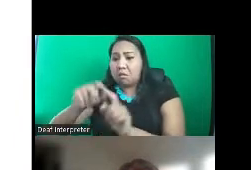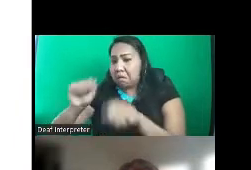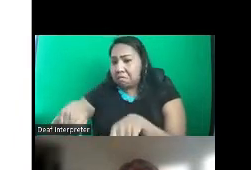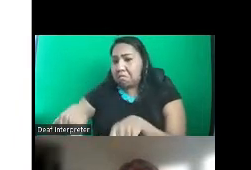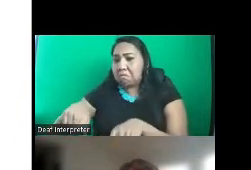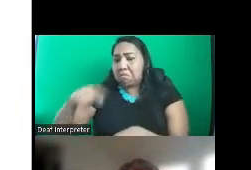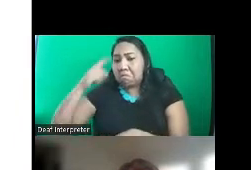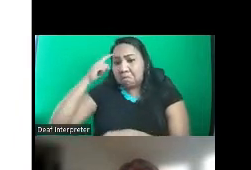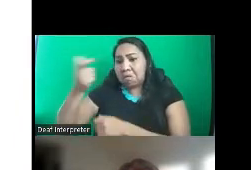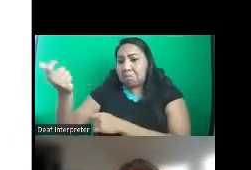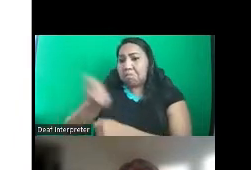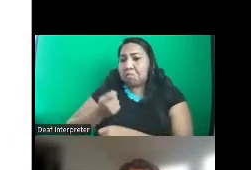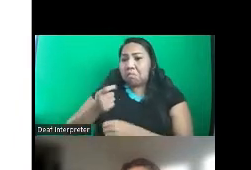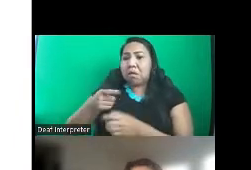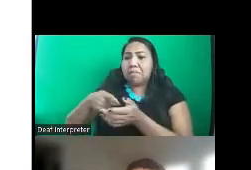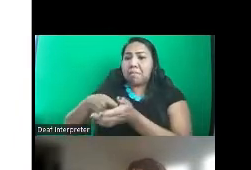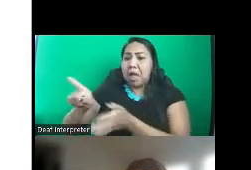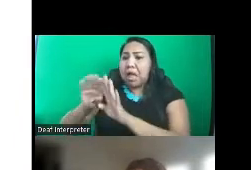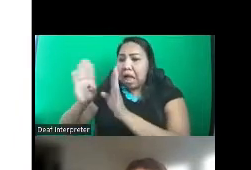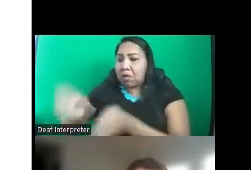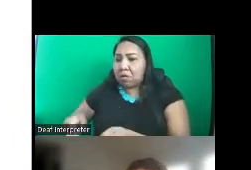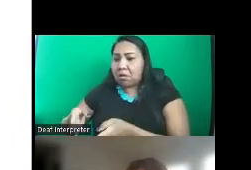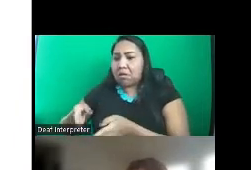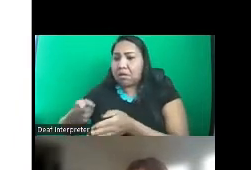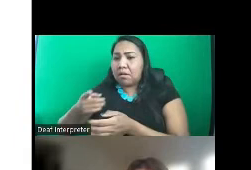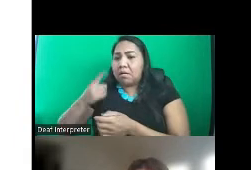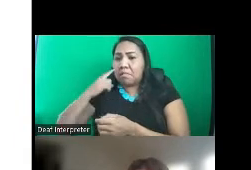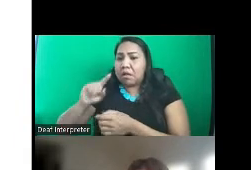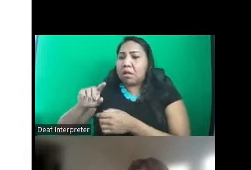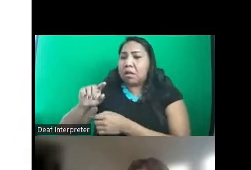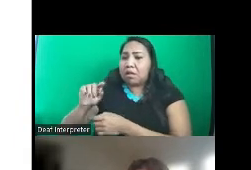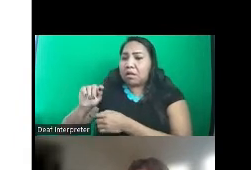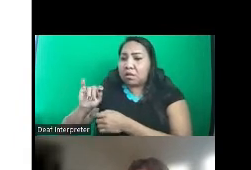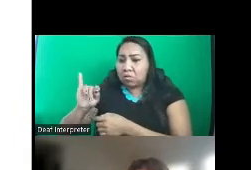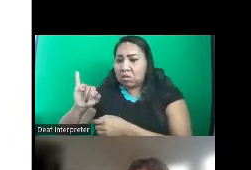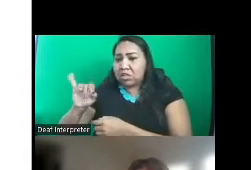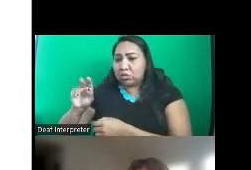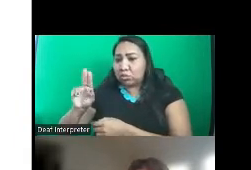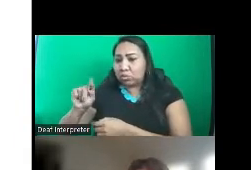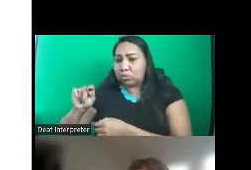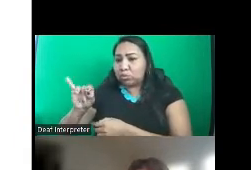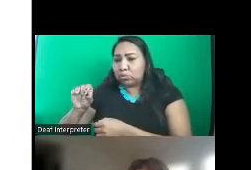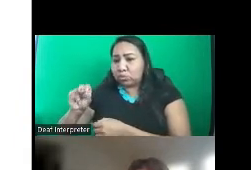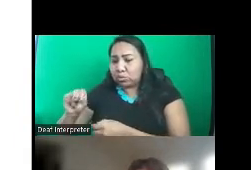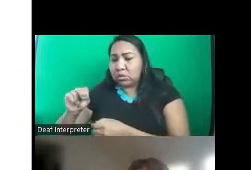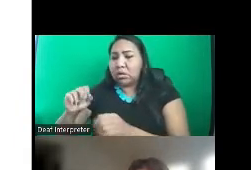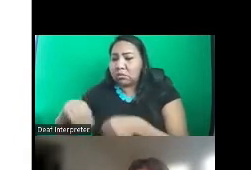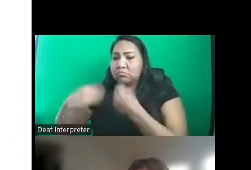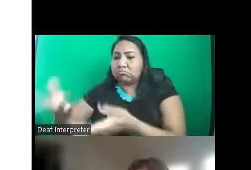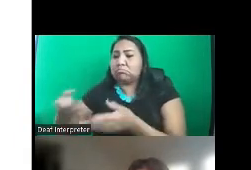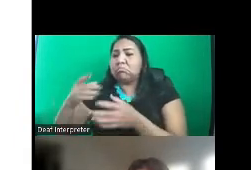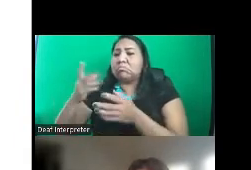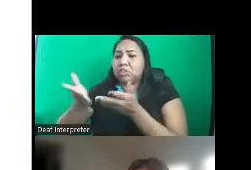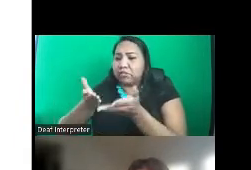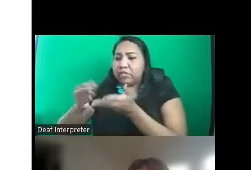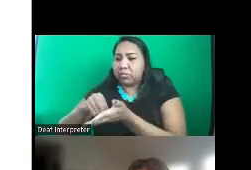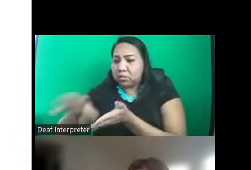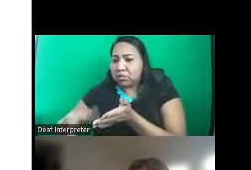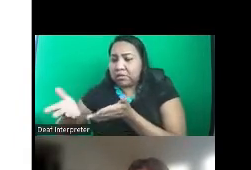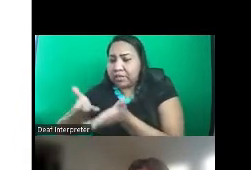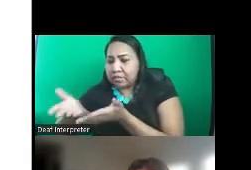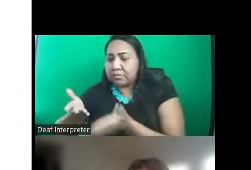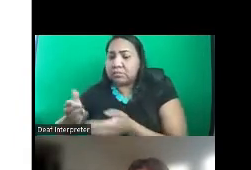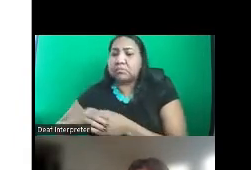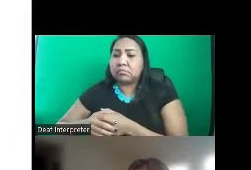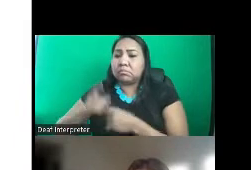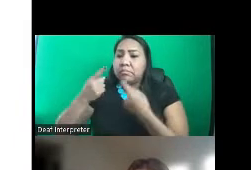in exchange for a service agreement, but financially making it possible, because it's really hard to succeed in school